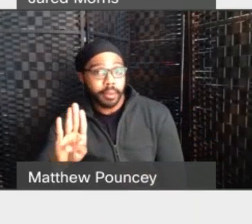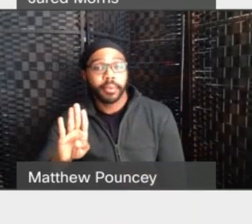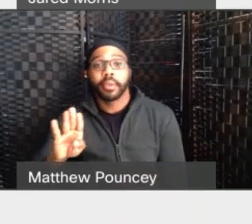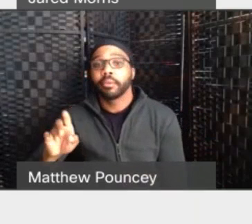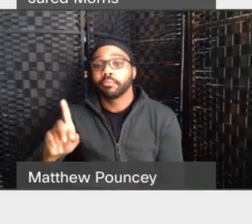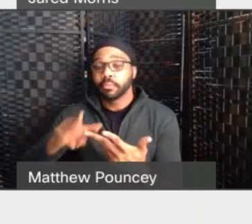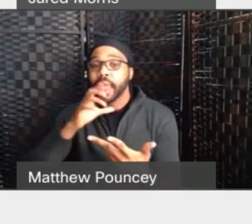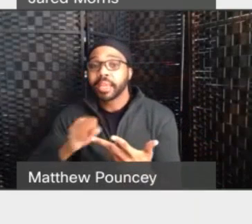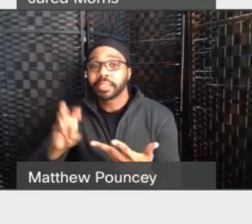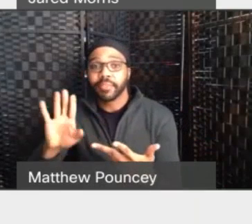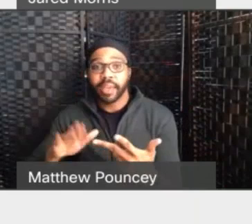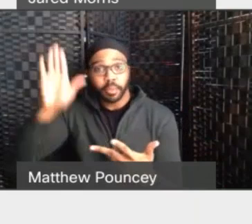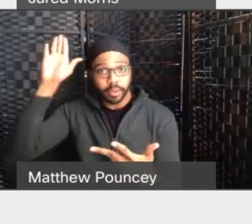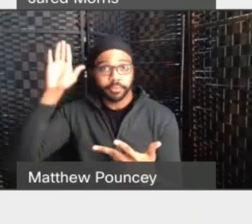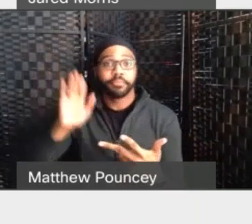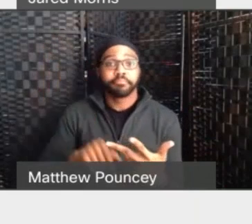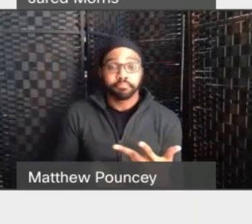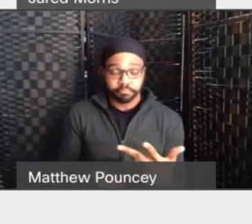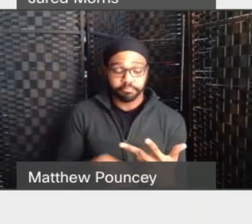older. And then after that,